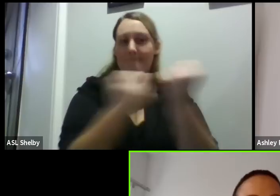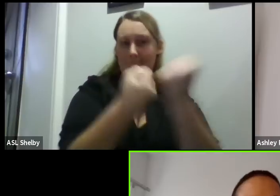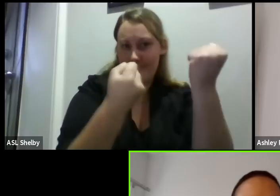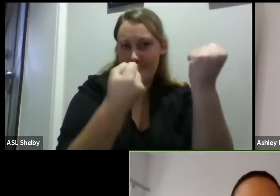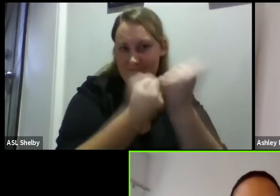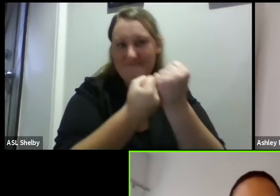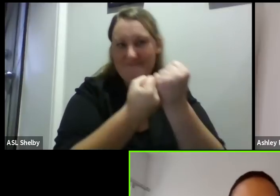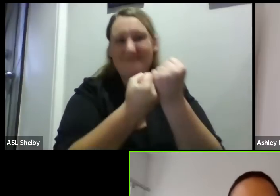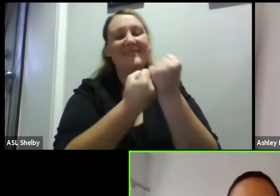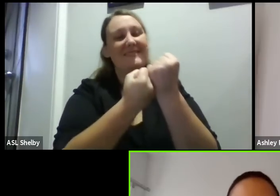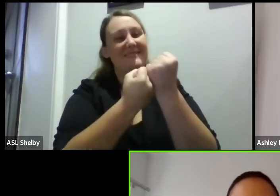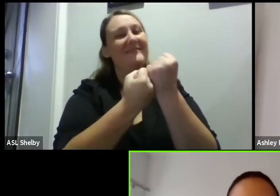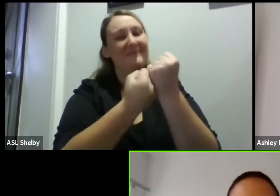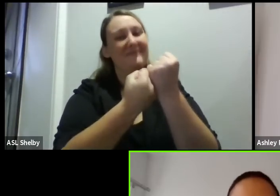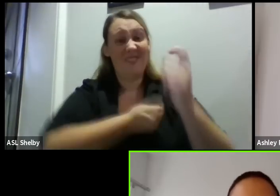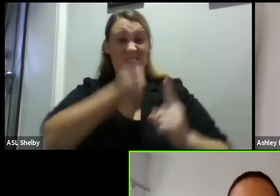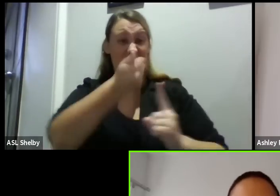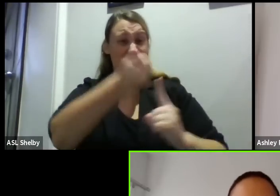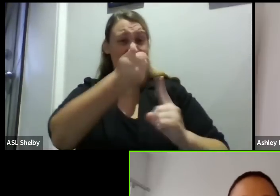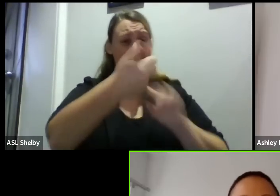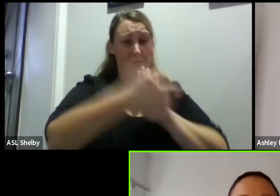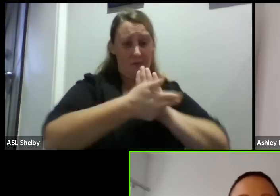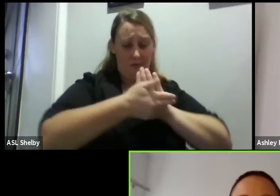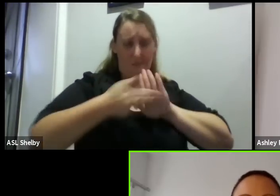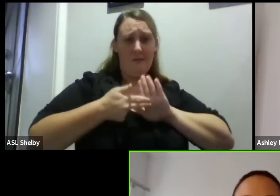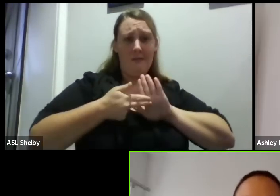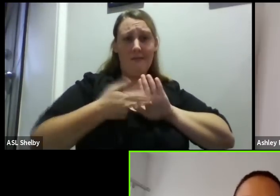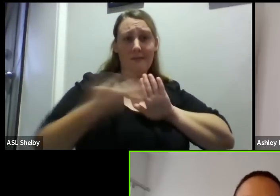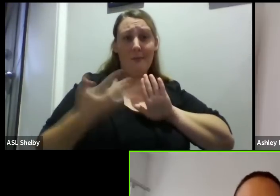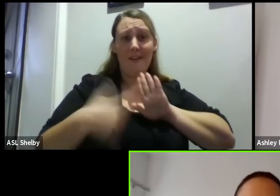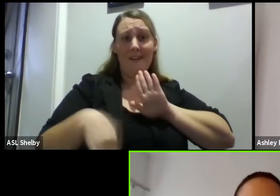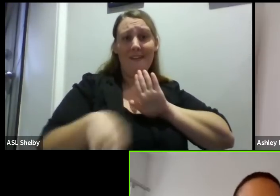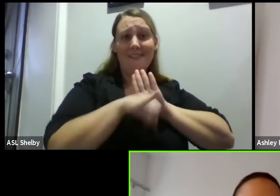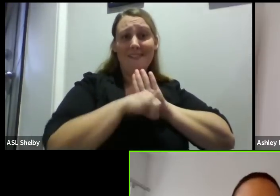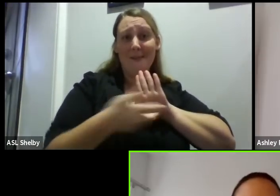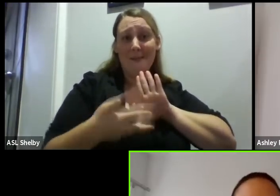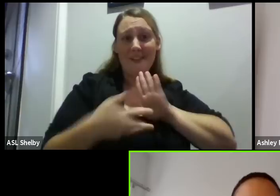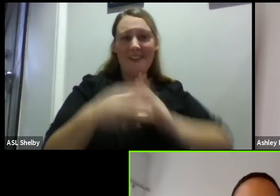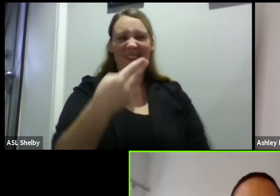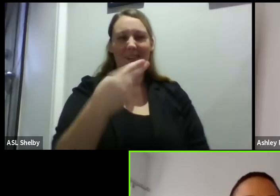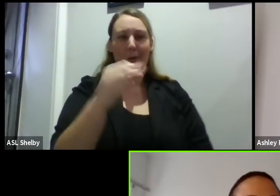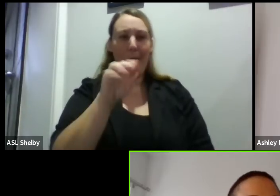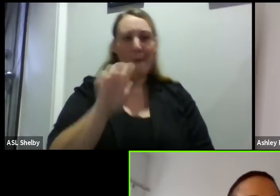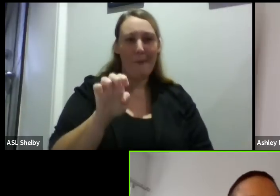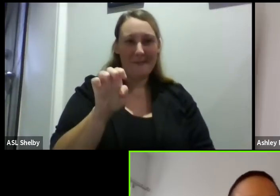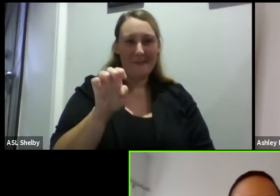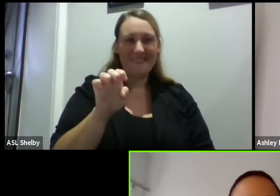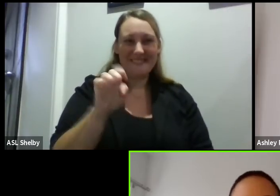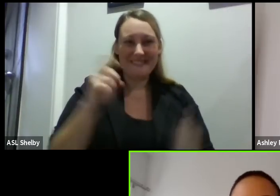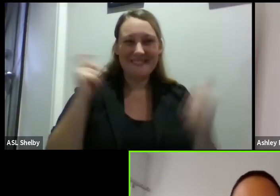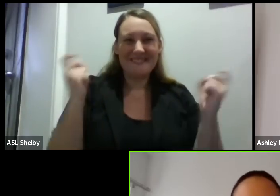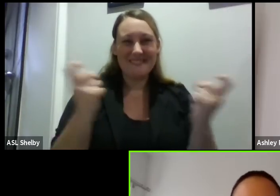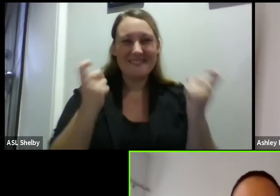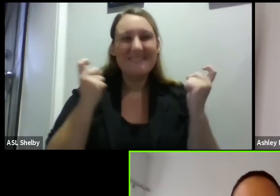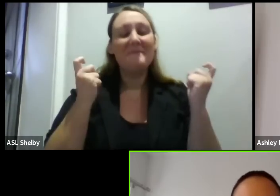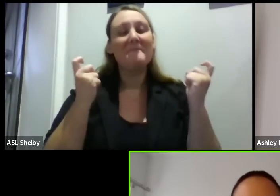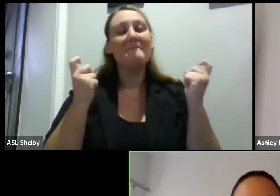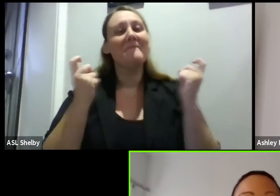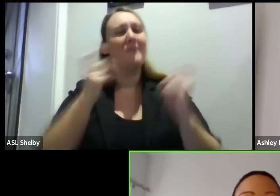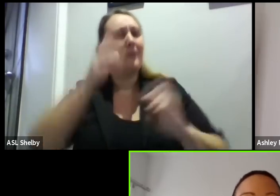self-proclaimed all-around hoe. I am thrilled to say, hello,